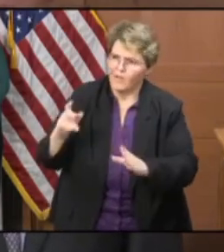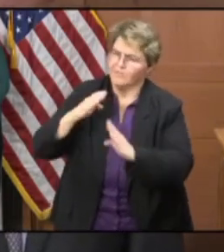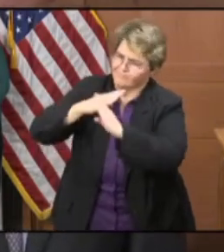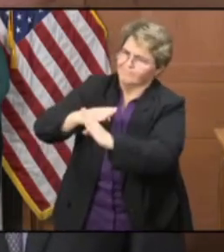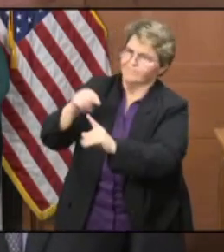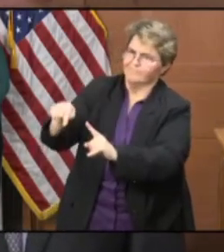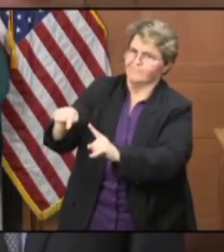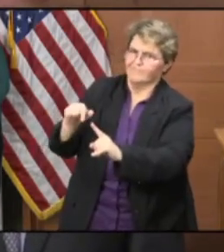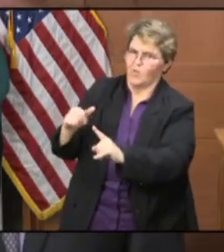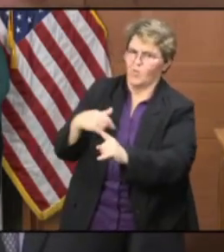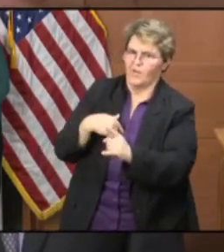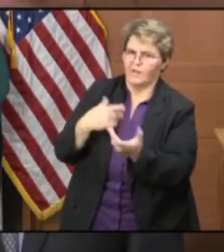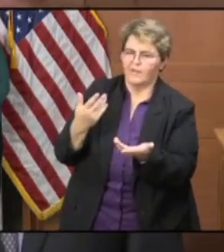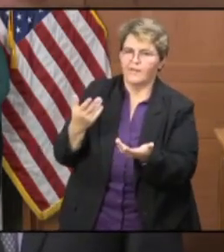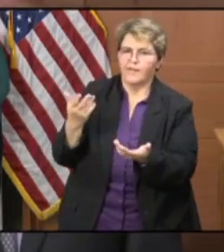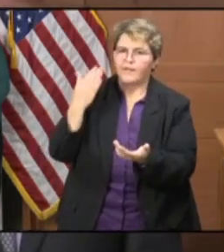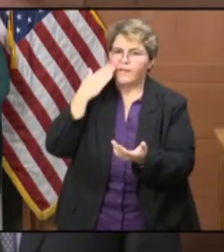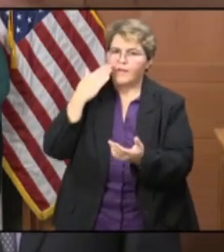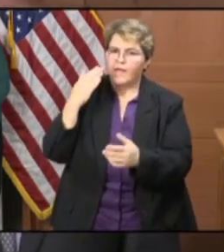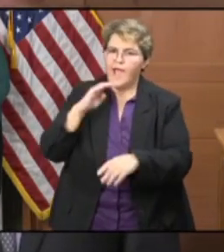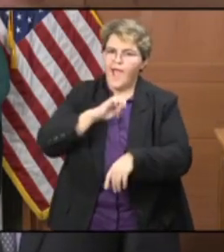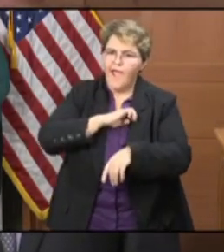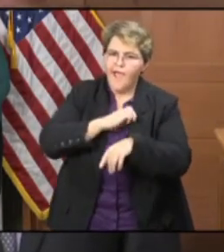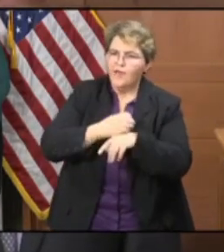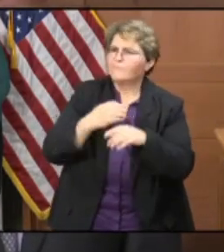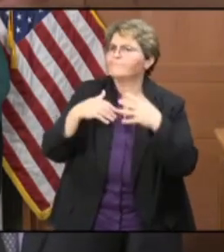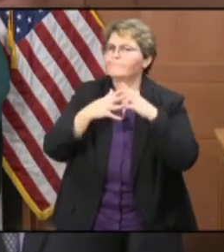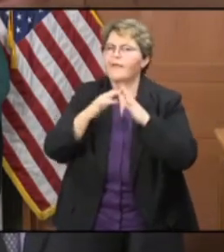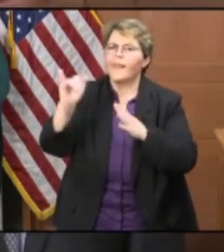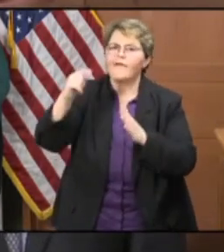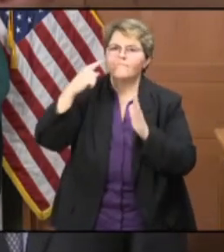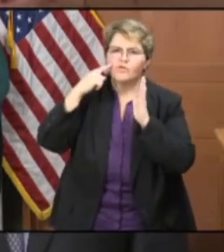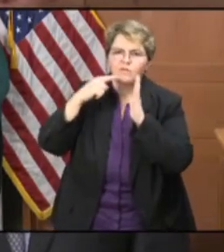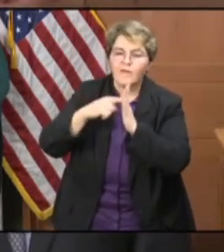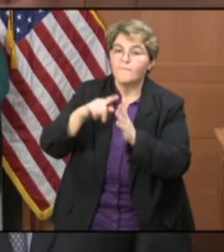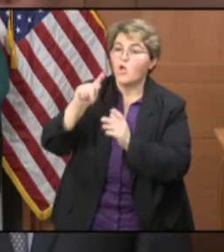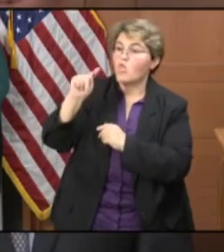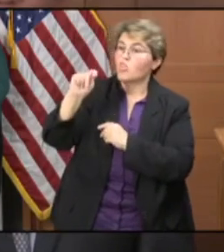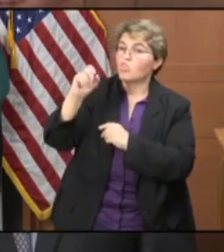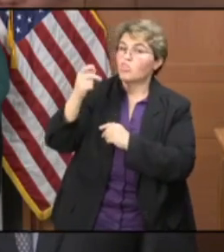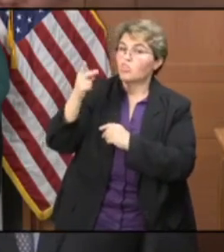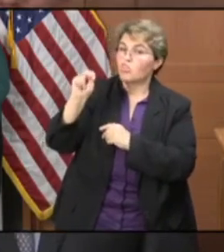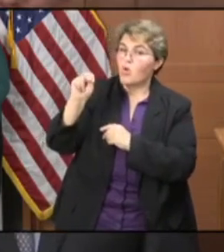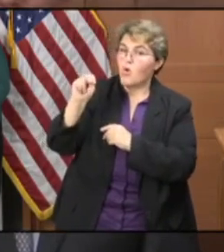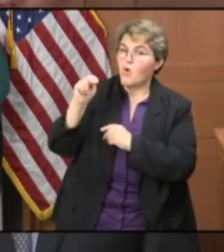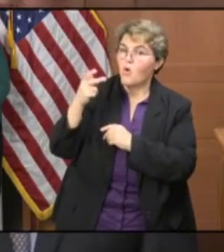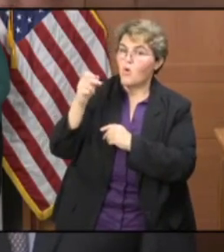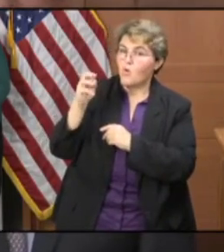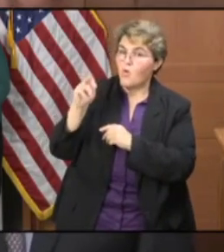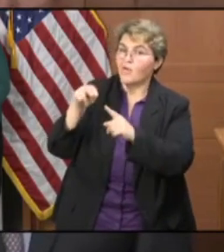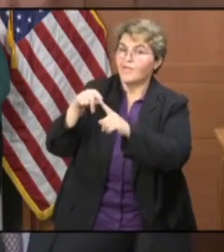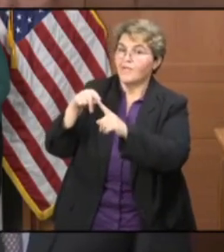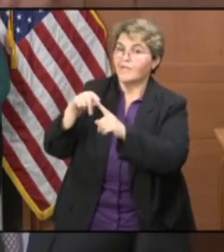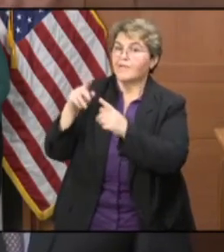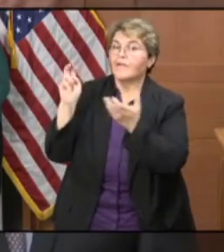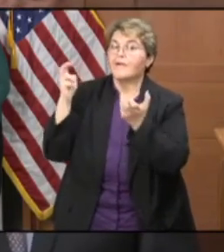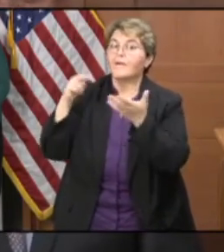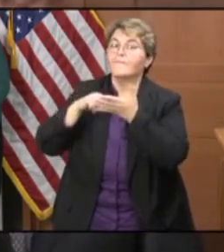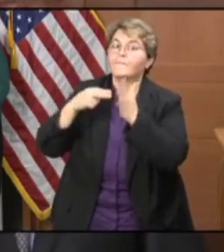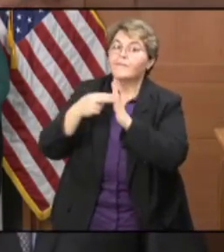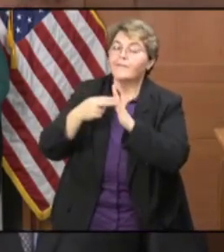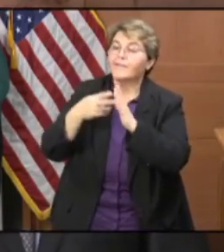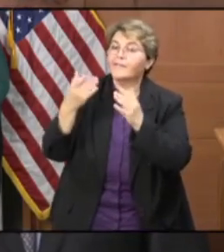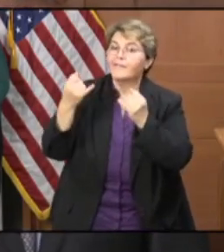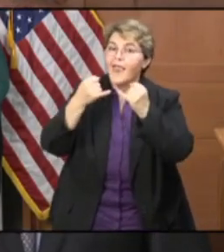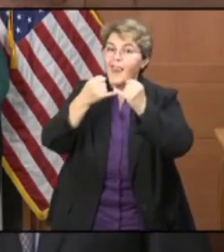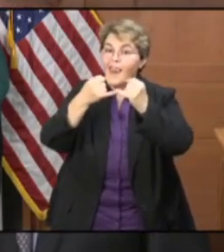energy infrastructure. For example, at the Hawthorne fire, we have an Eversource transmission line on the southern edge of that fire that we worked